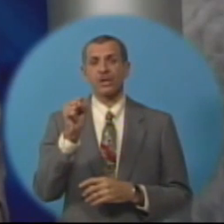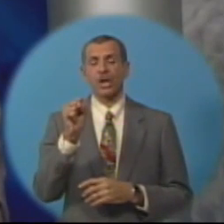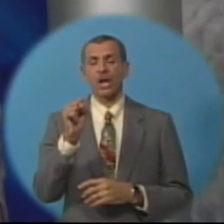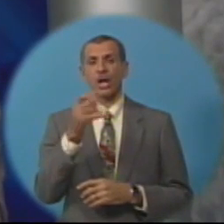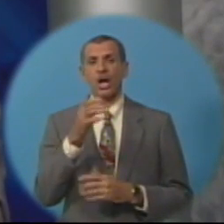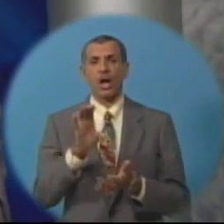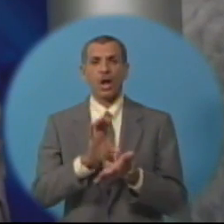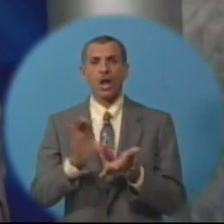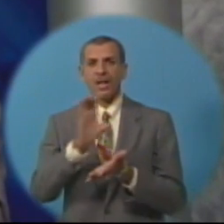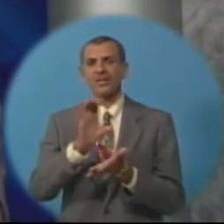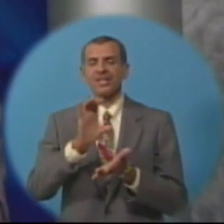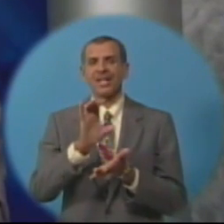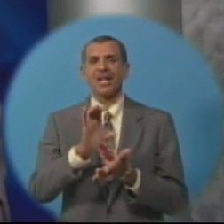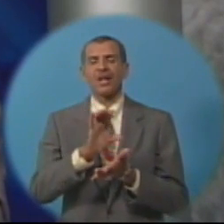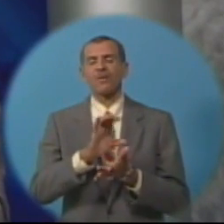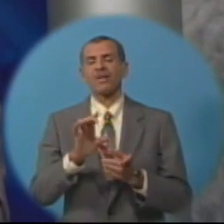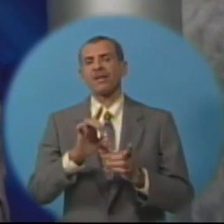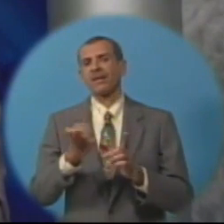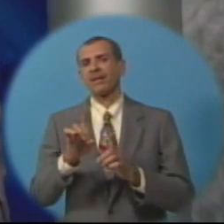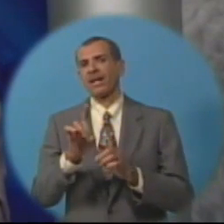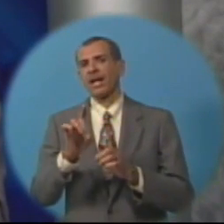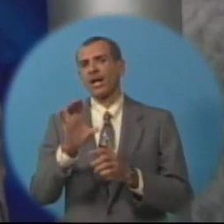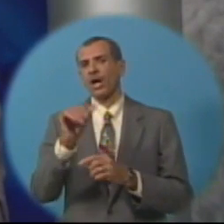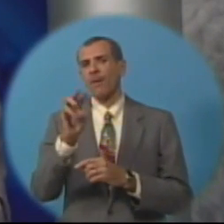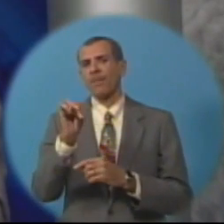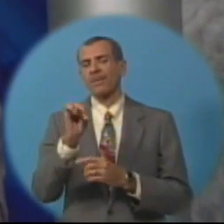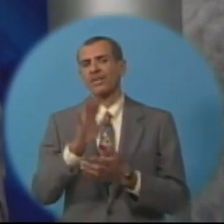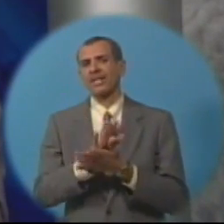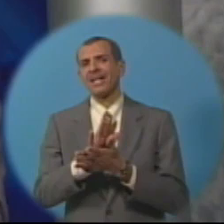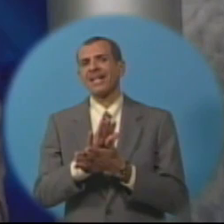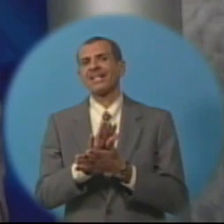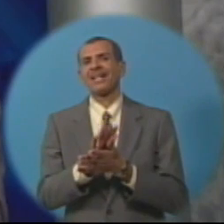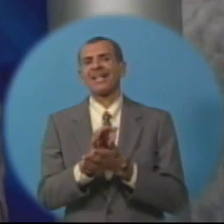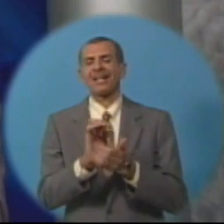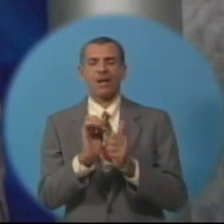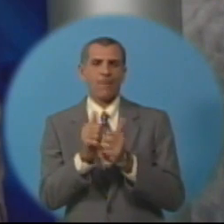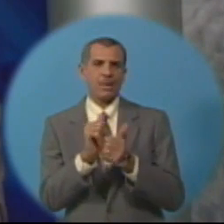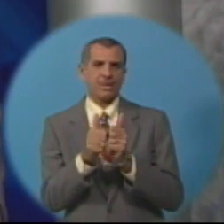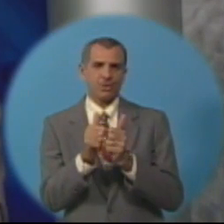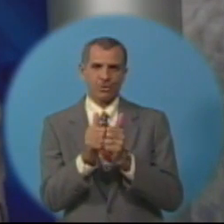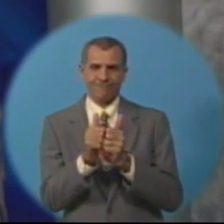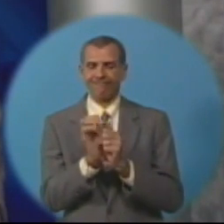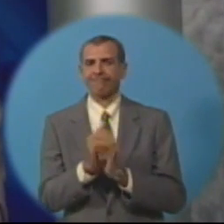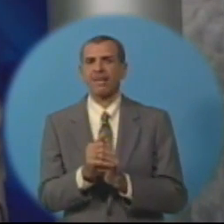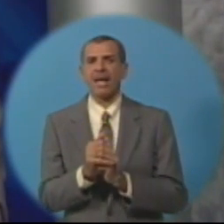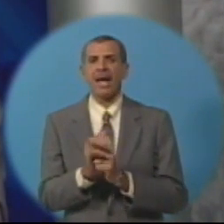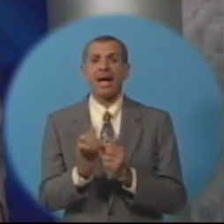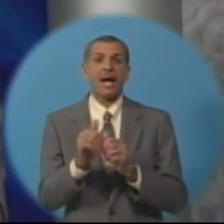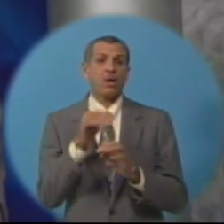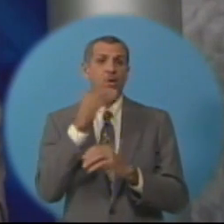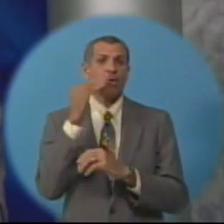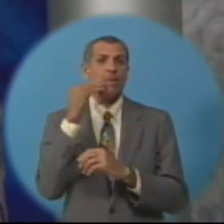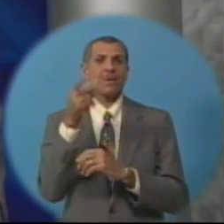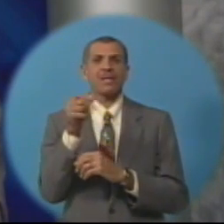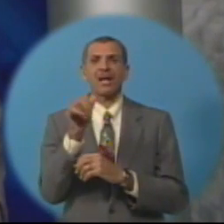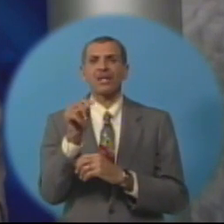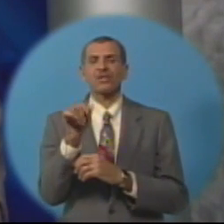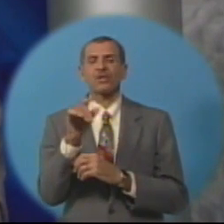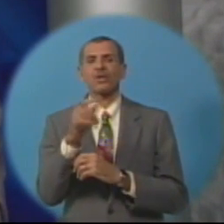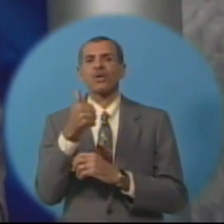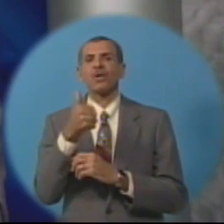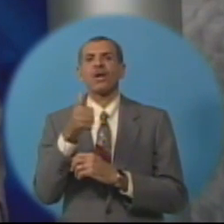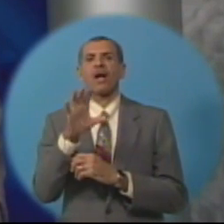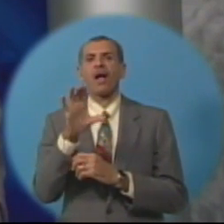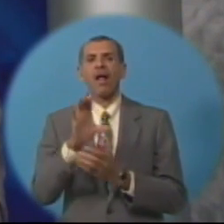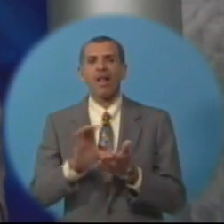of Combermere in their latest match of the United Insurance Schools Division II basketball competition. Playing at home, Harrison College never trailed as